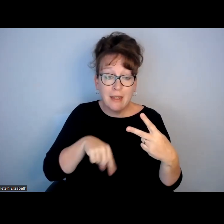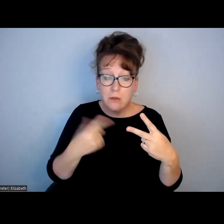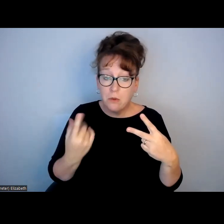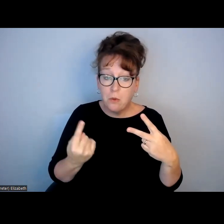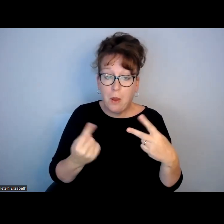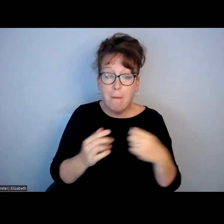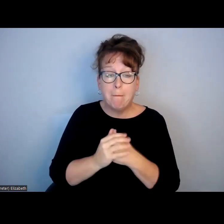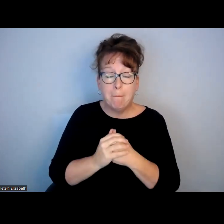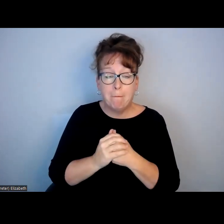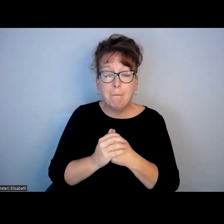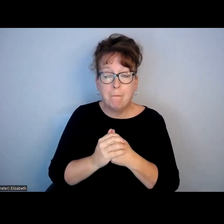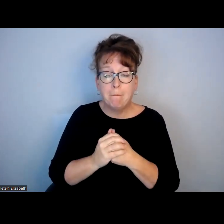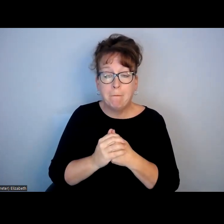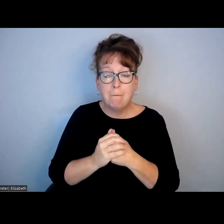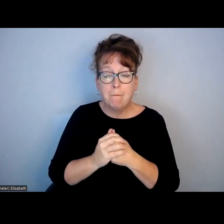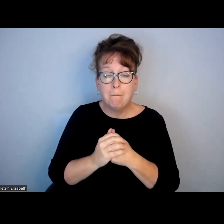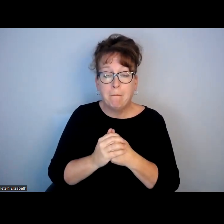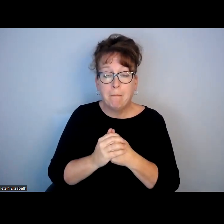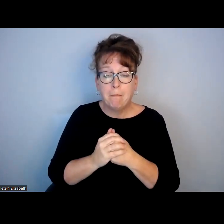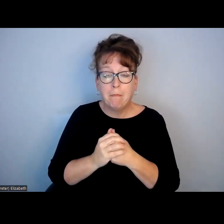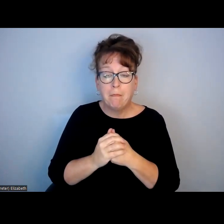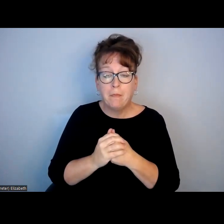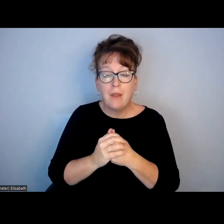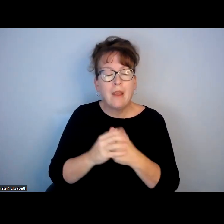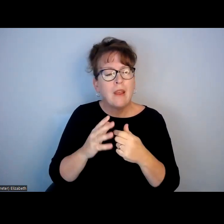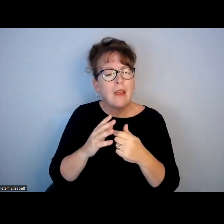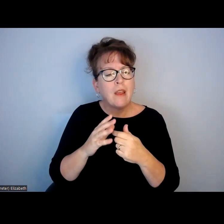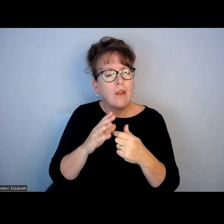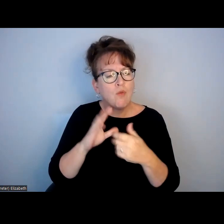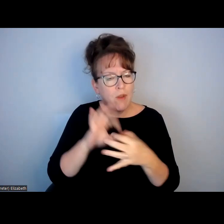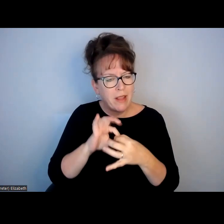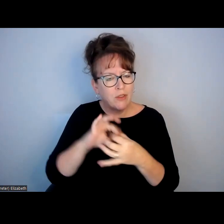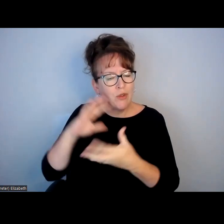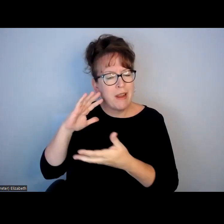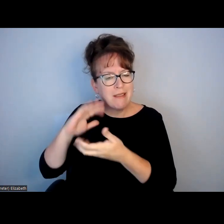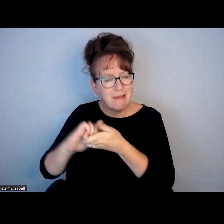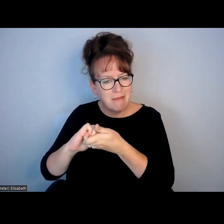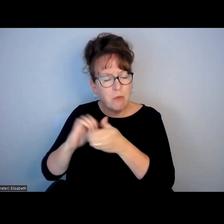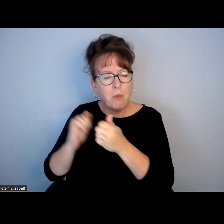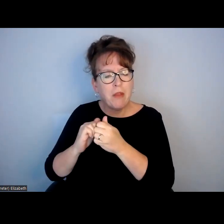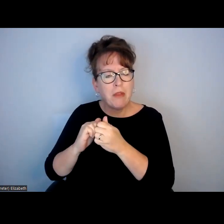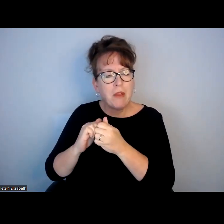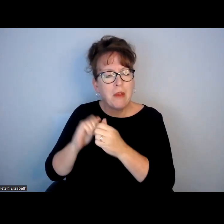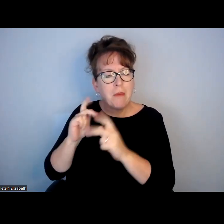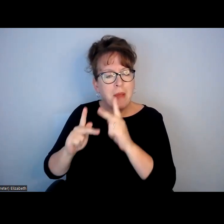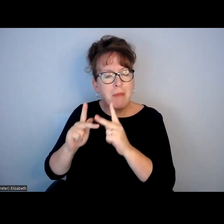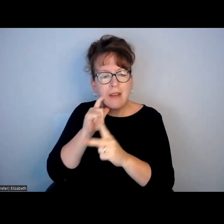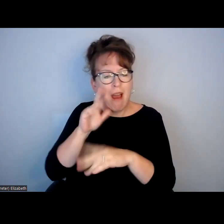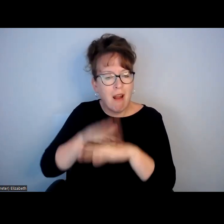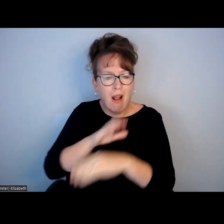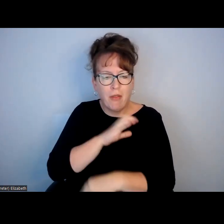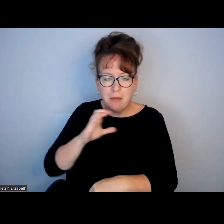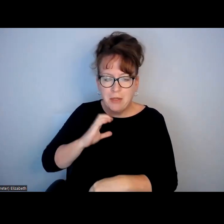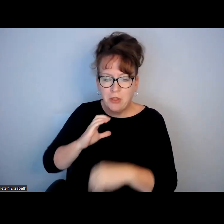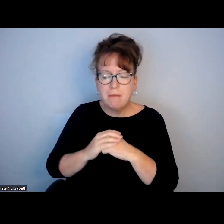in terms of engagement with parties outside of the commission, what we are, it's a